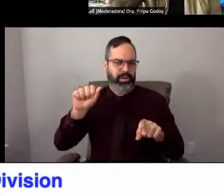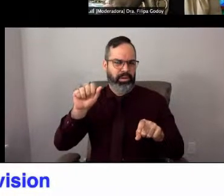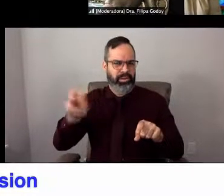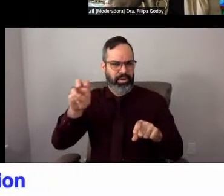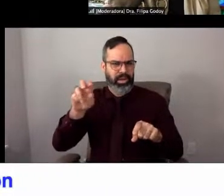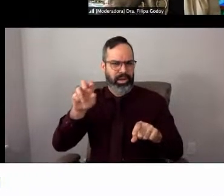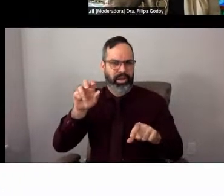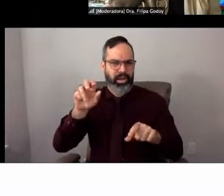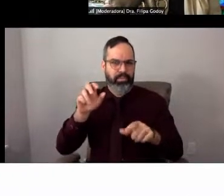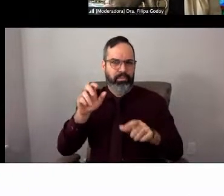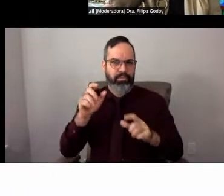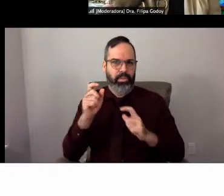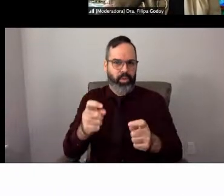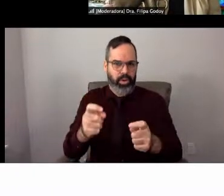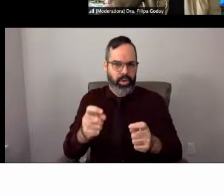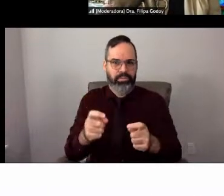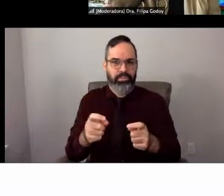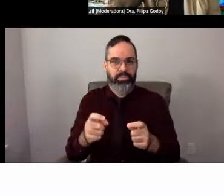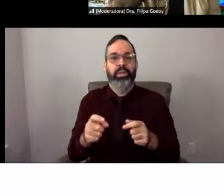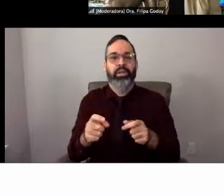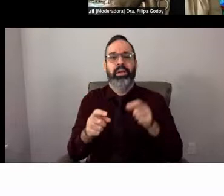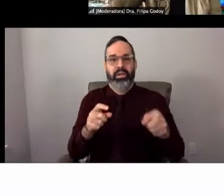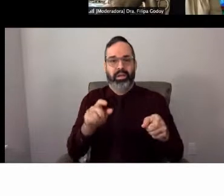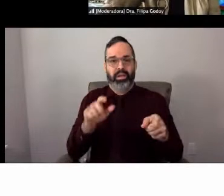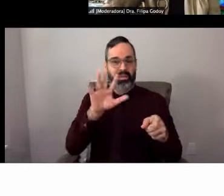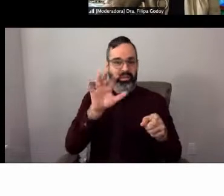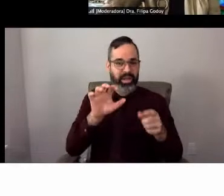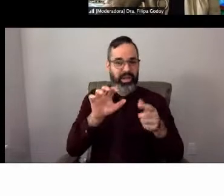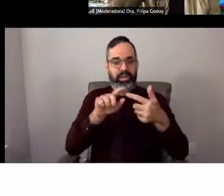cash, the second place will be $300, and the third place